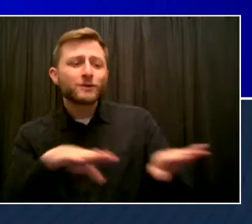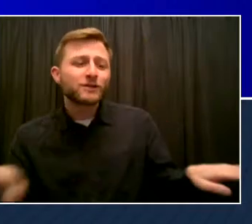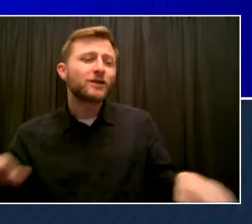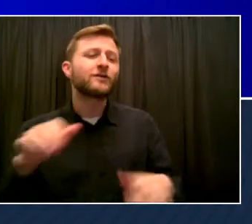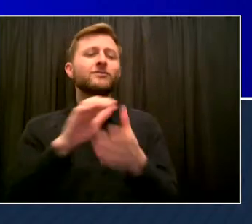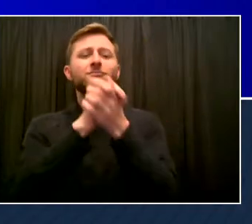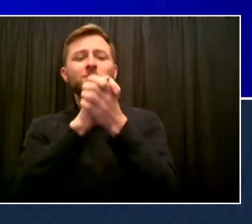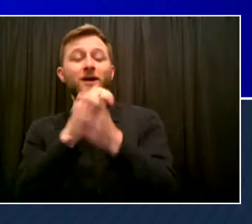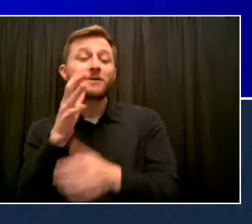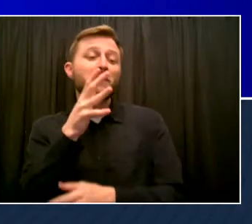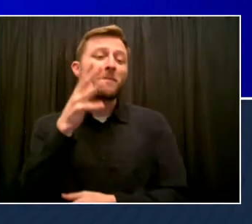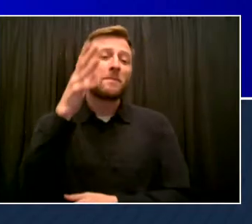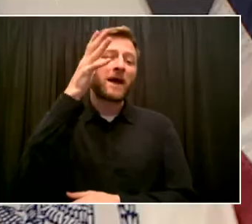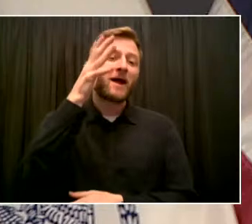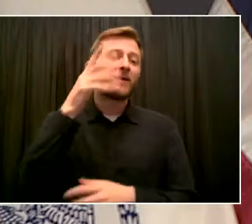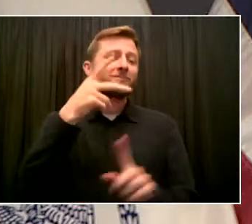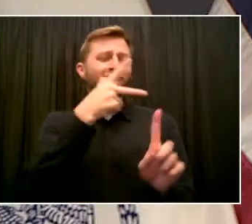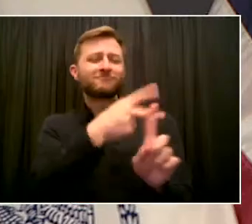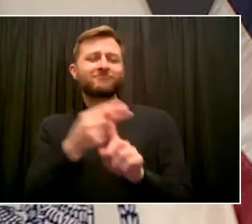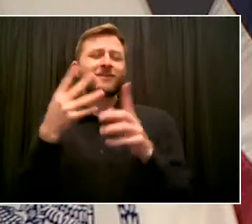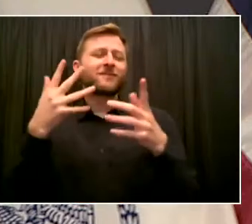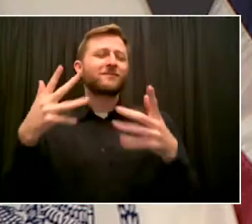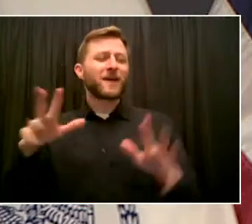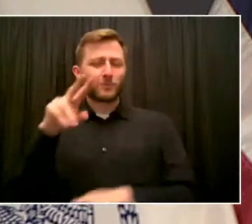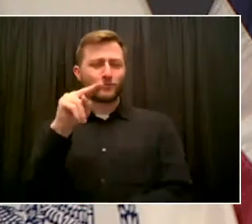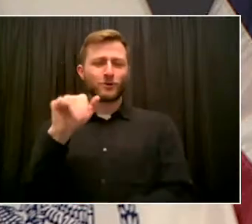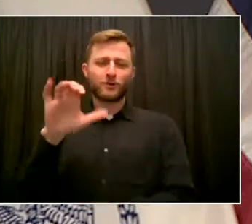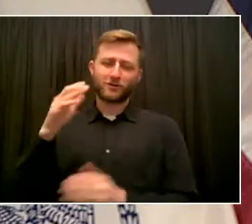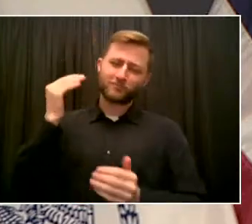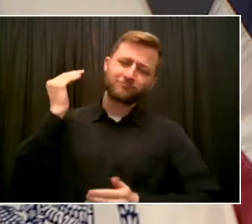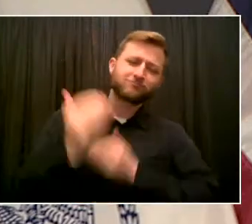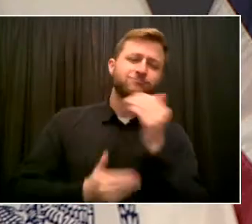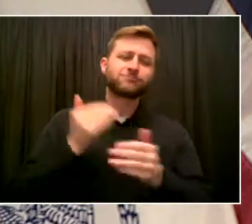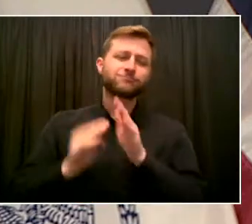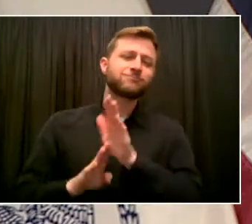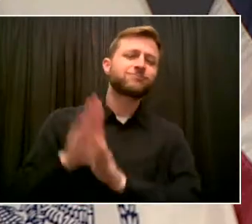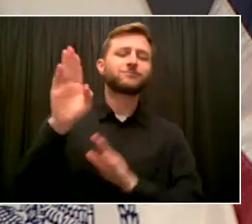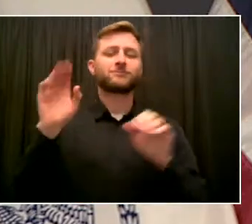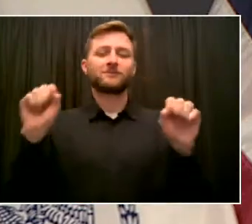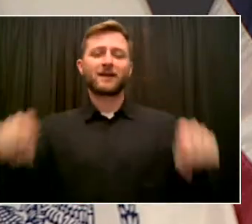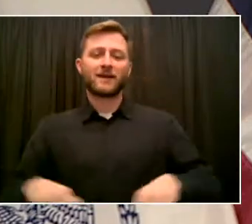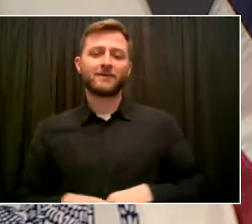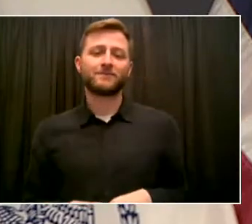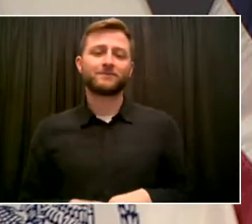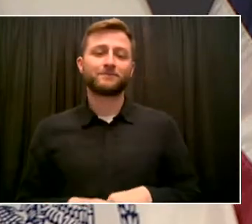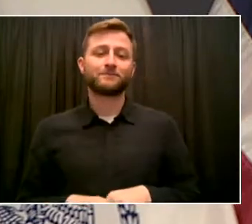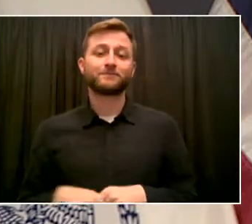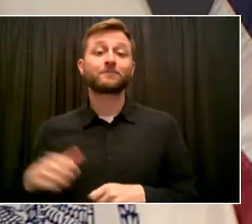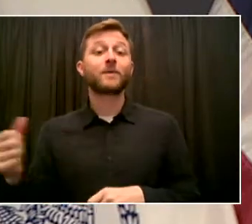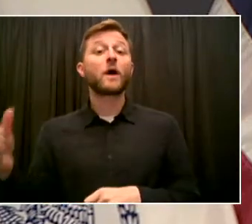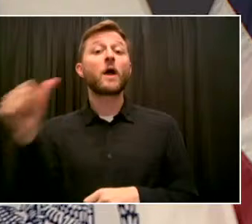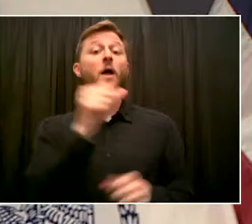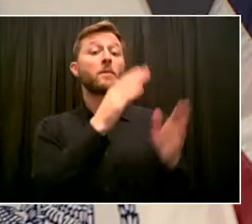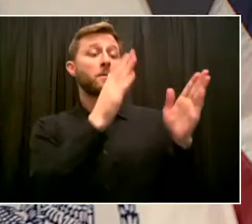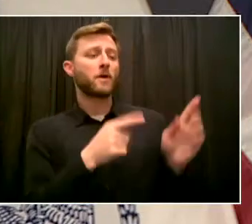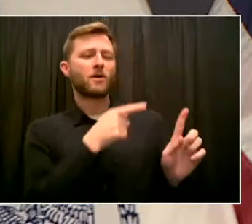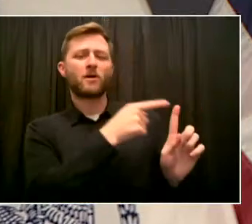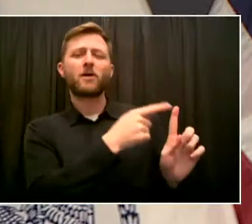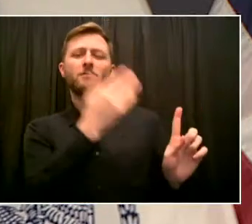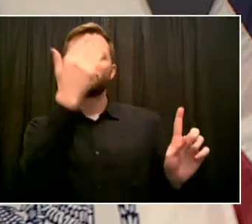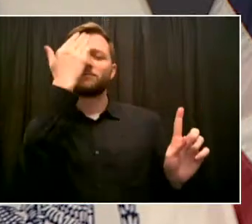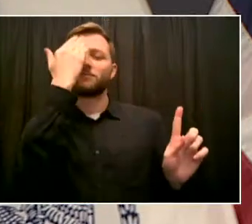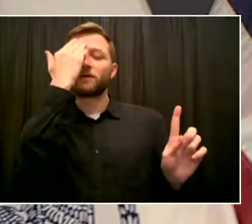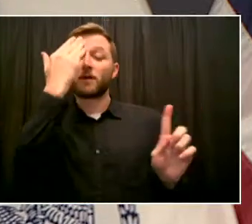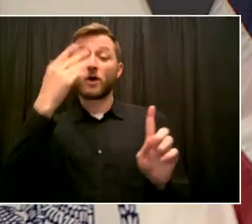forward. Now, I want you to hear from someone who really understands how important this moment is and how important it is for families to get